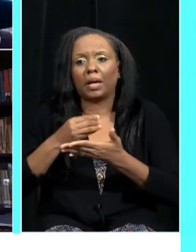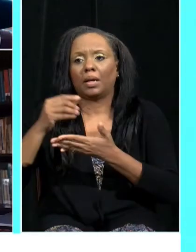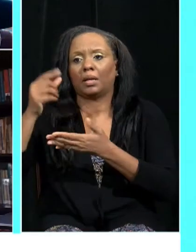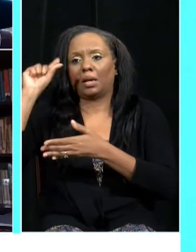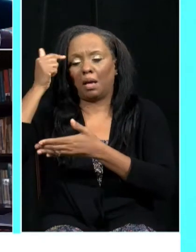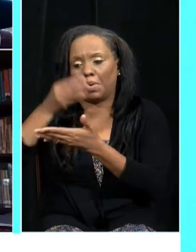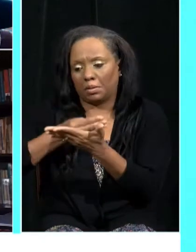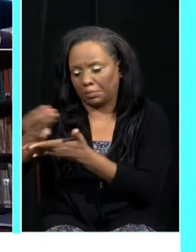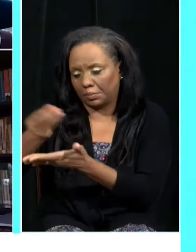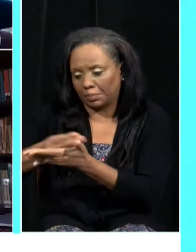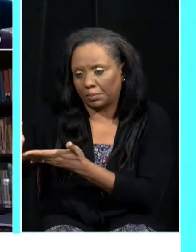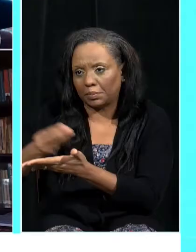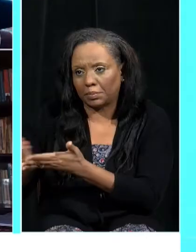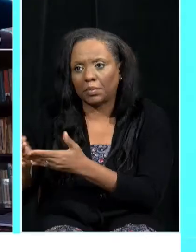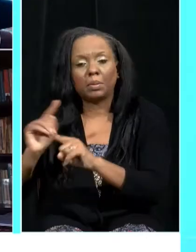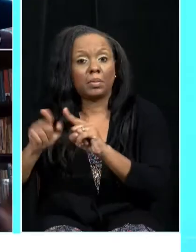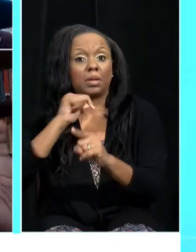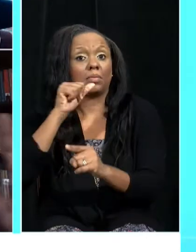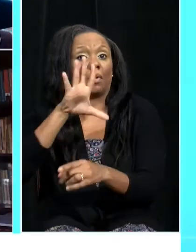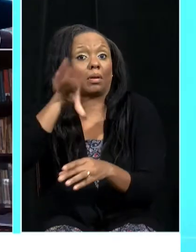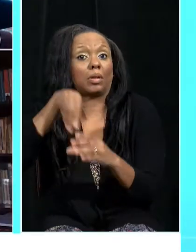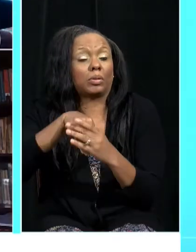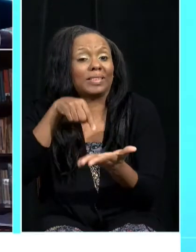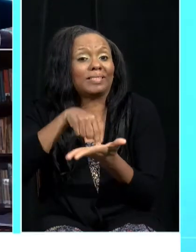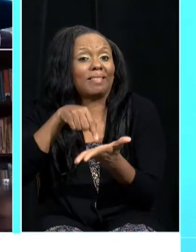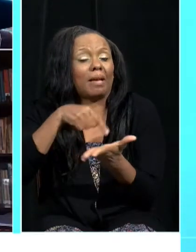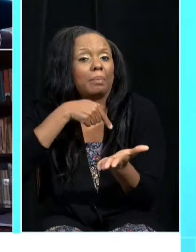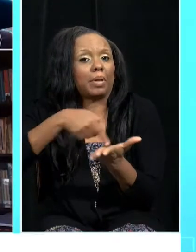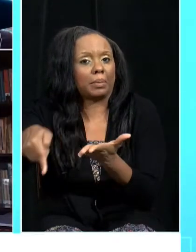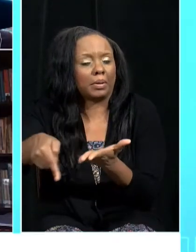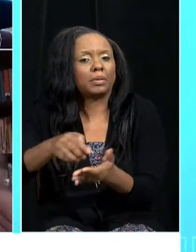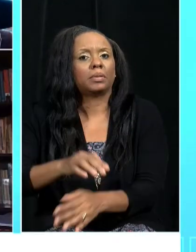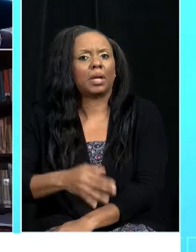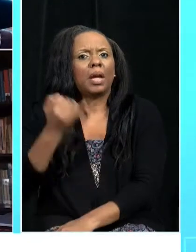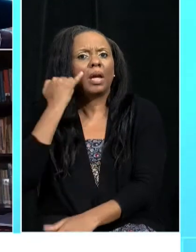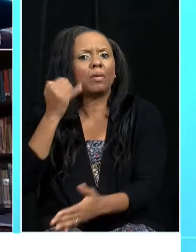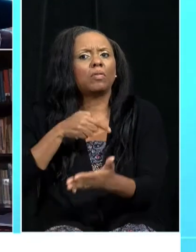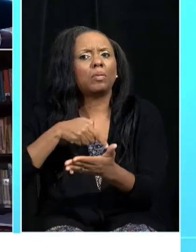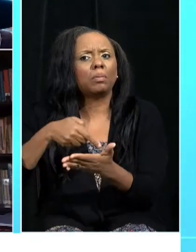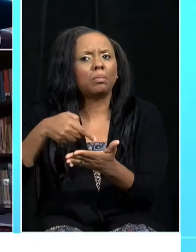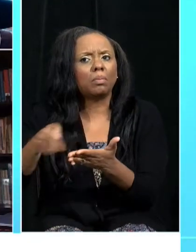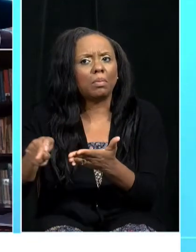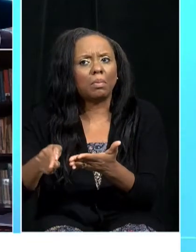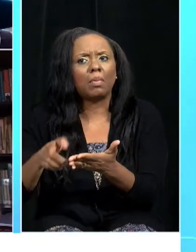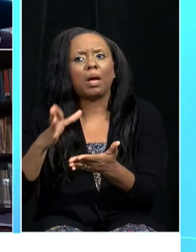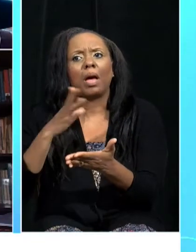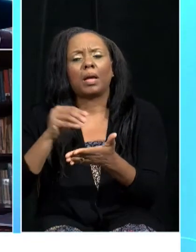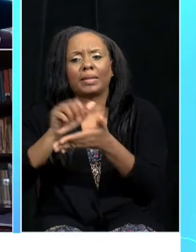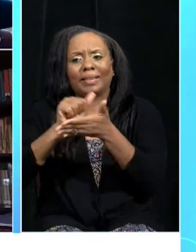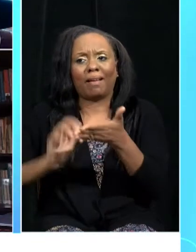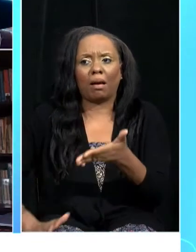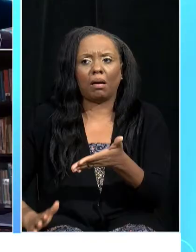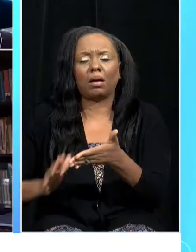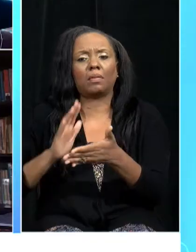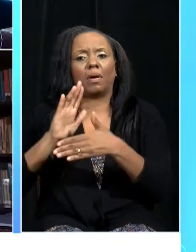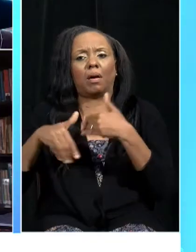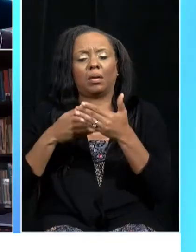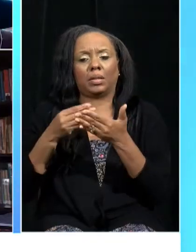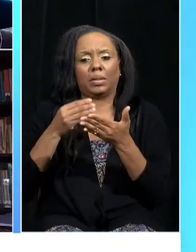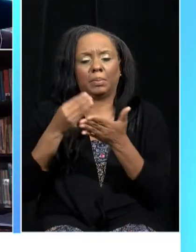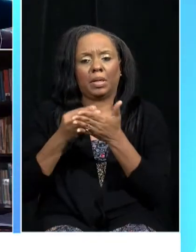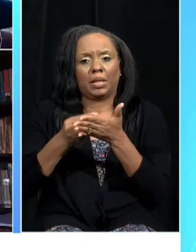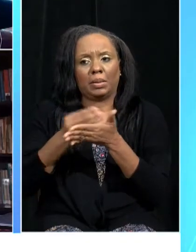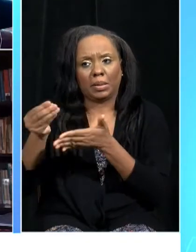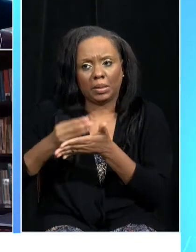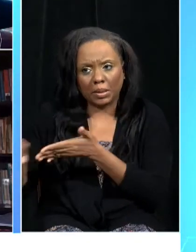including debt payments. So if you take the government revenue and you subtract all of the expenditure except debt payments, you have the